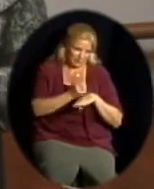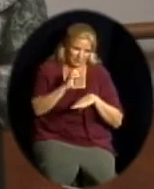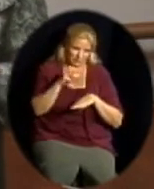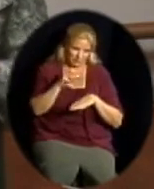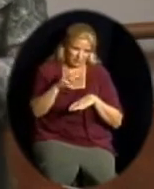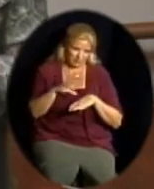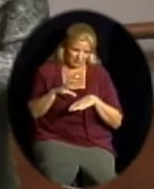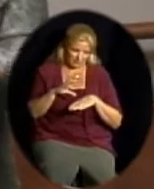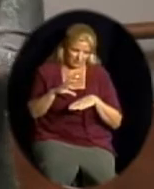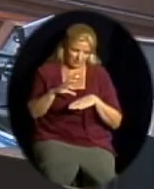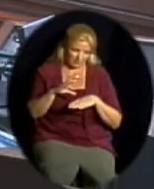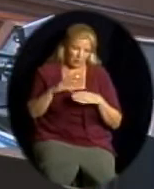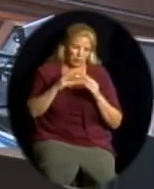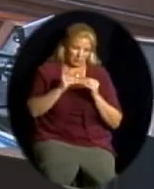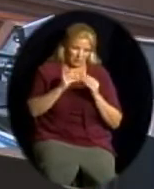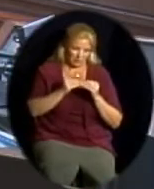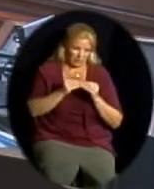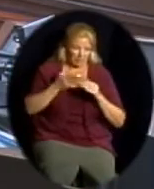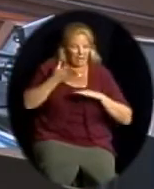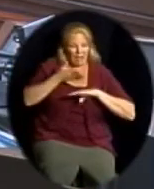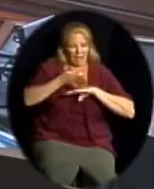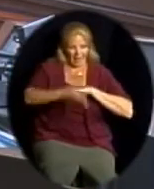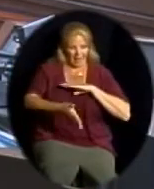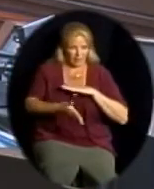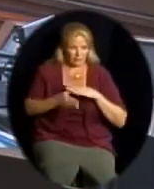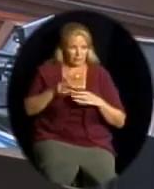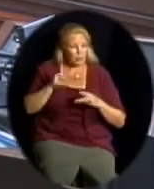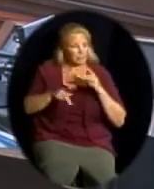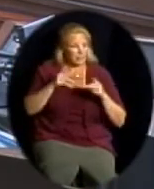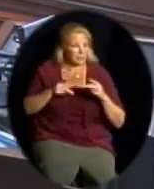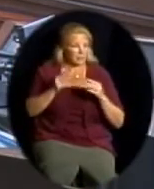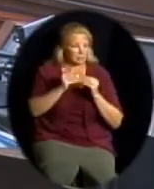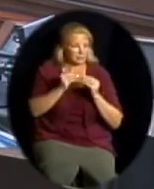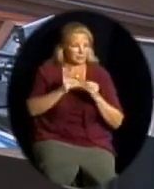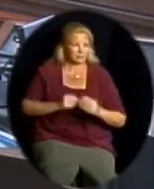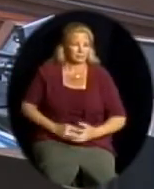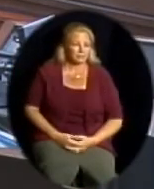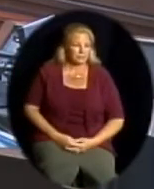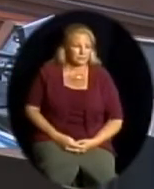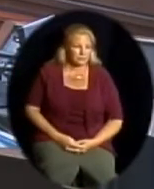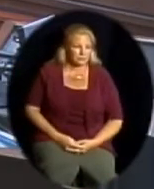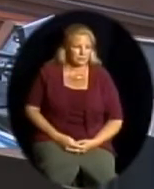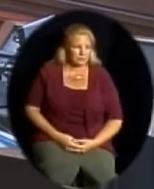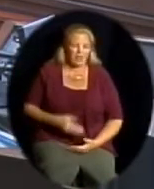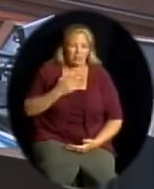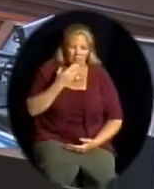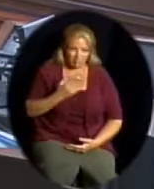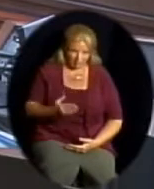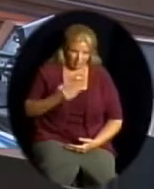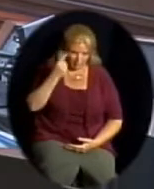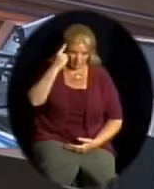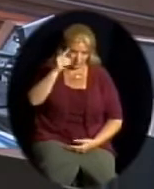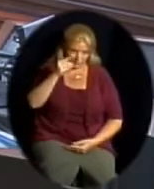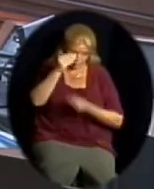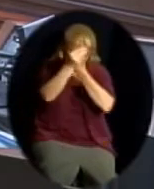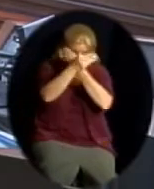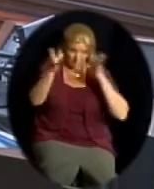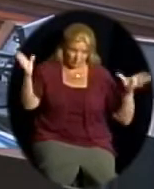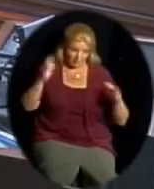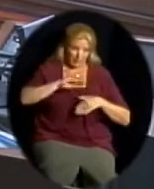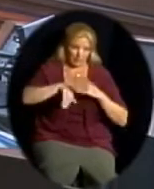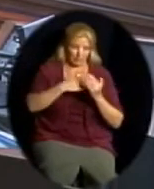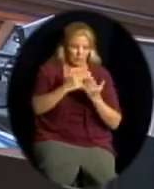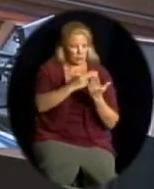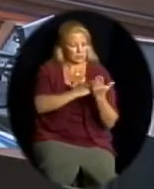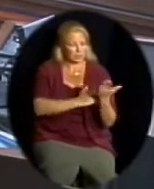adjournment. Thank you. Thank you, Dr. All, and thank you for your opening remarks about our agenda items. We are, if we looked a little